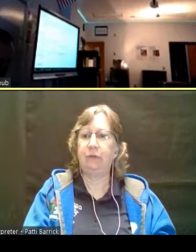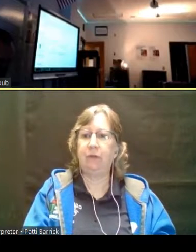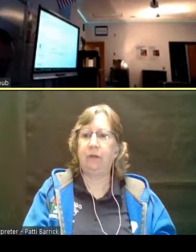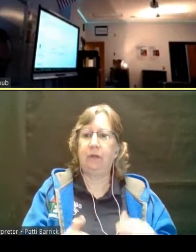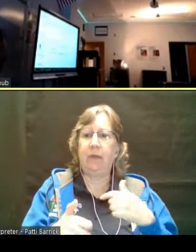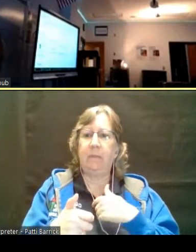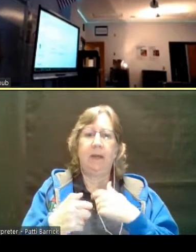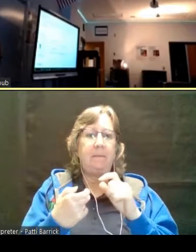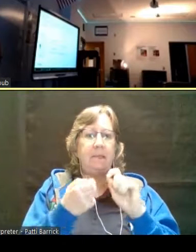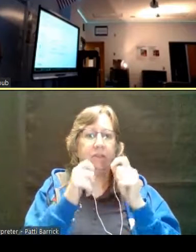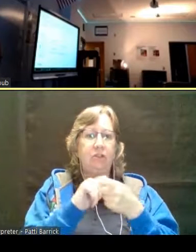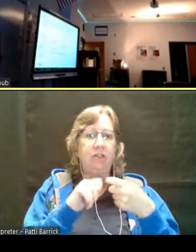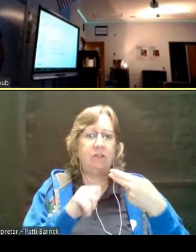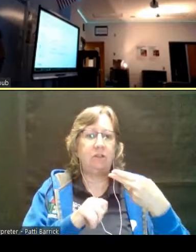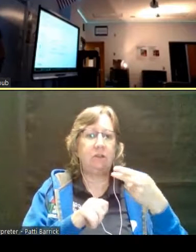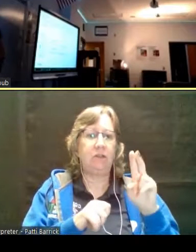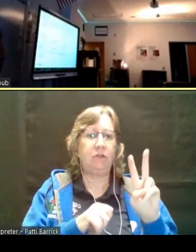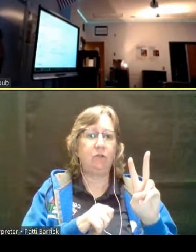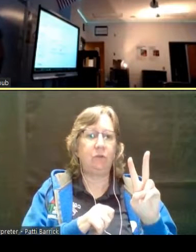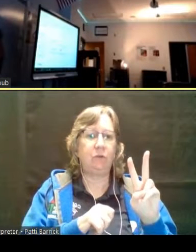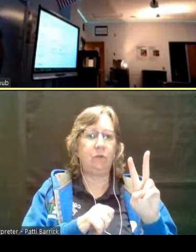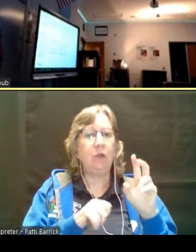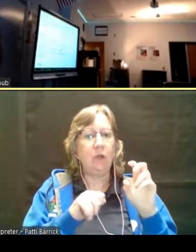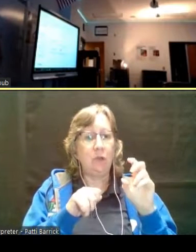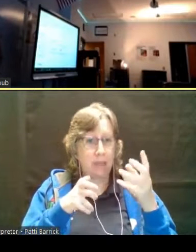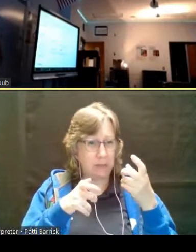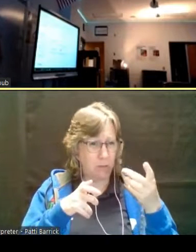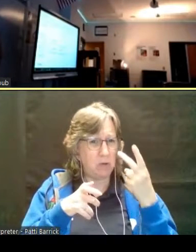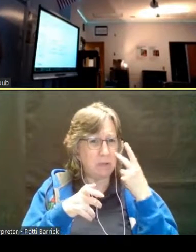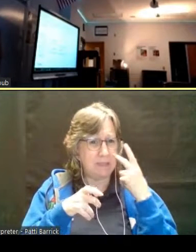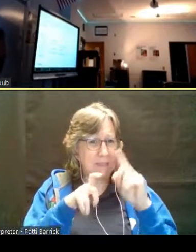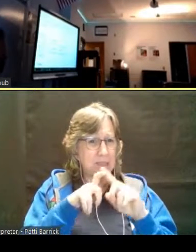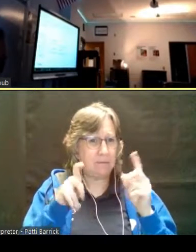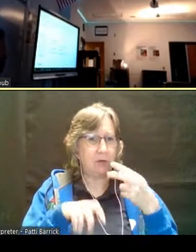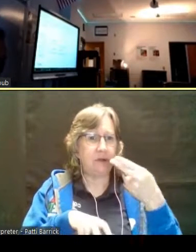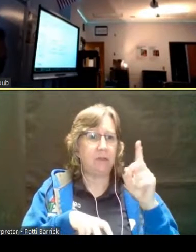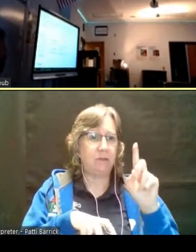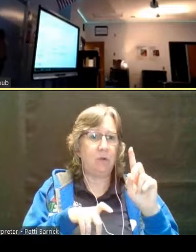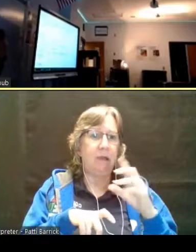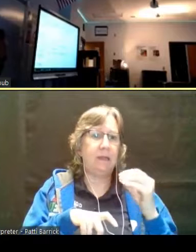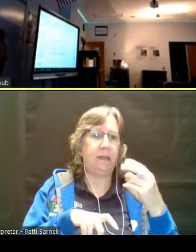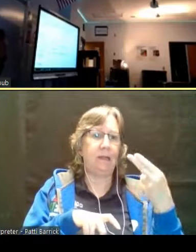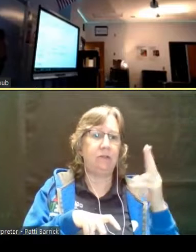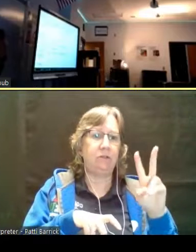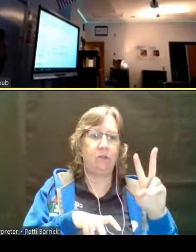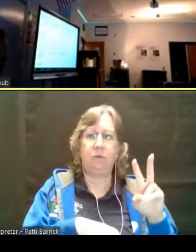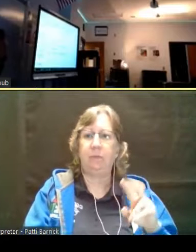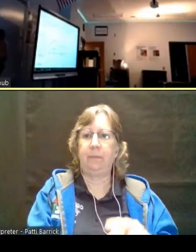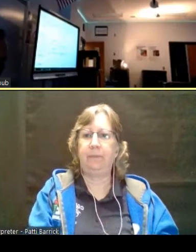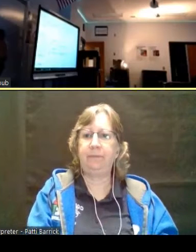And for this one, I'm going to make it an H2 so you guys can see the difference. And I'm going to say this is